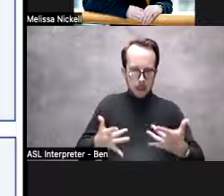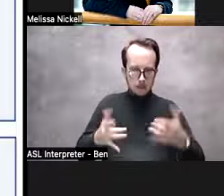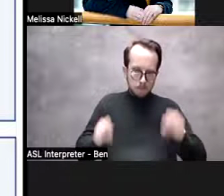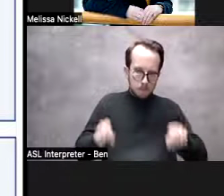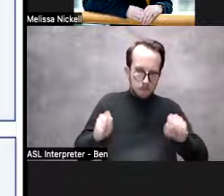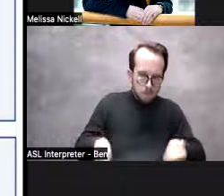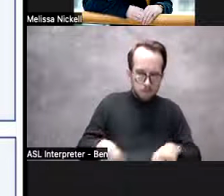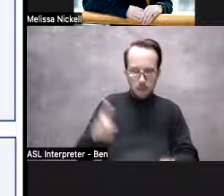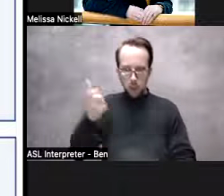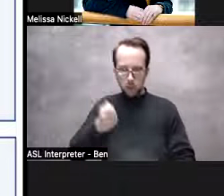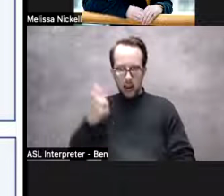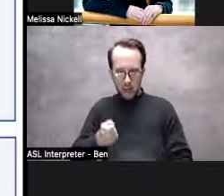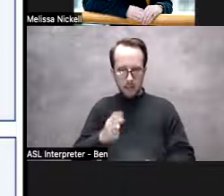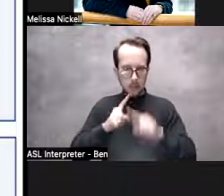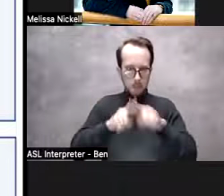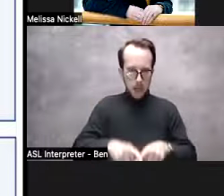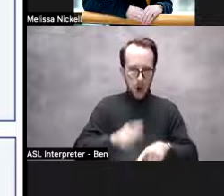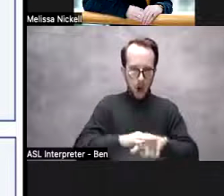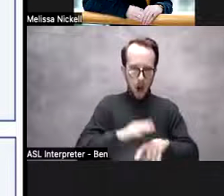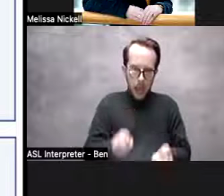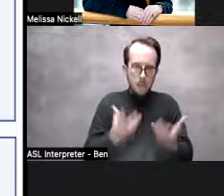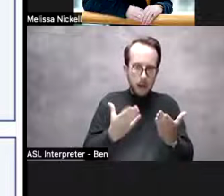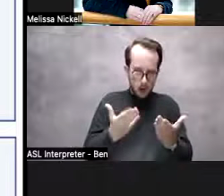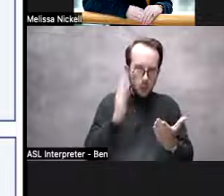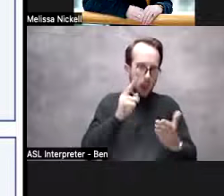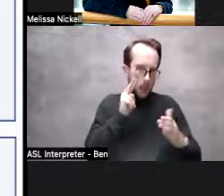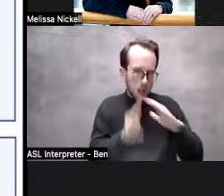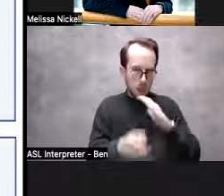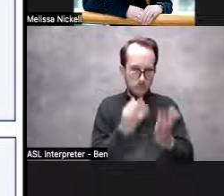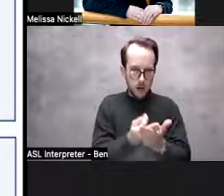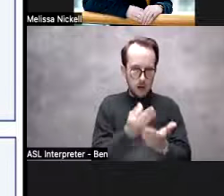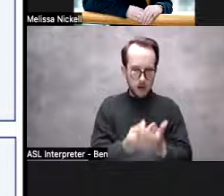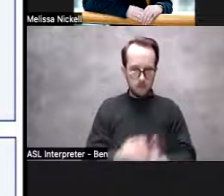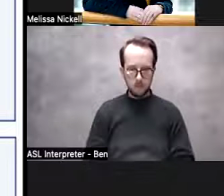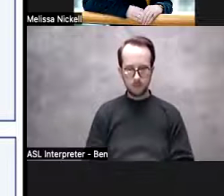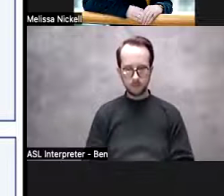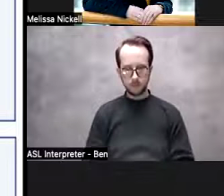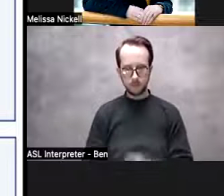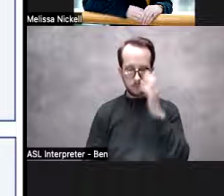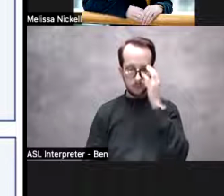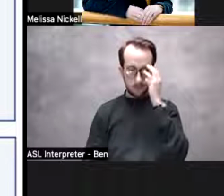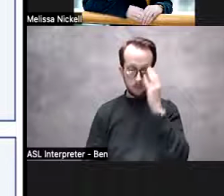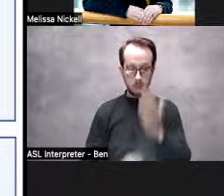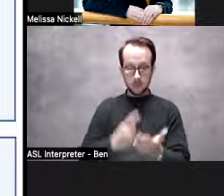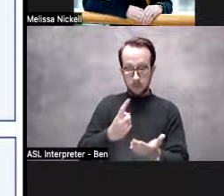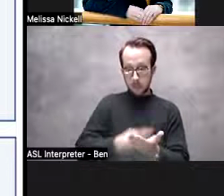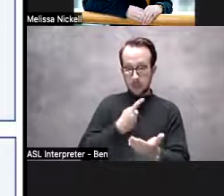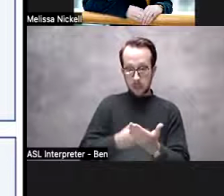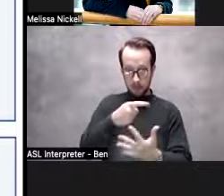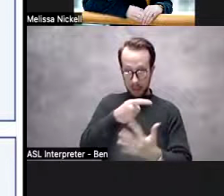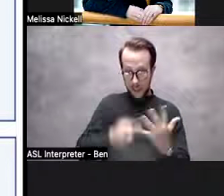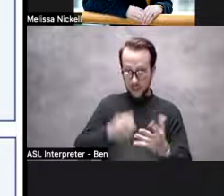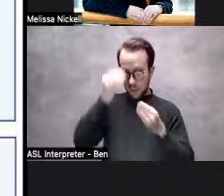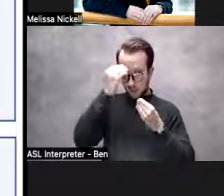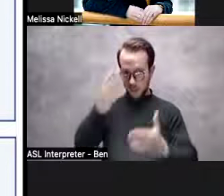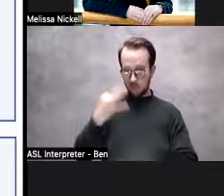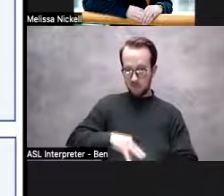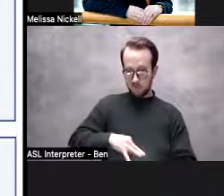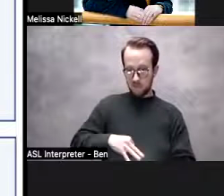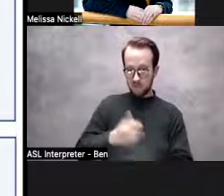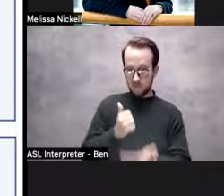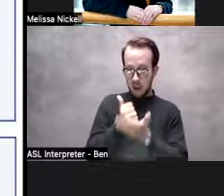many grants they're going to be anticipate funding. So sometimes this information can be really helpful in